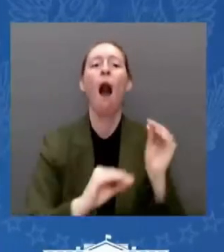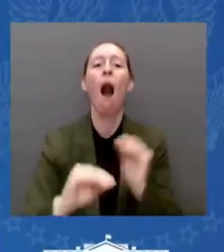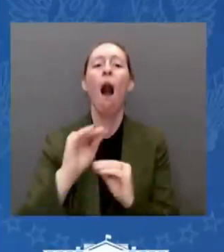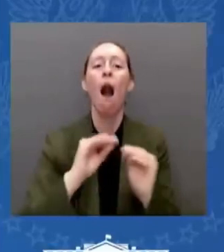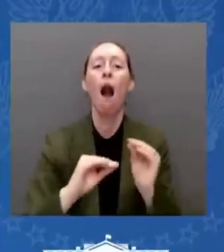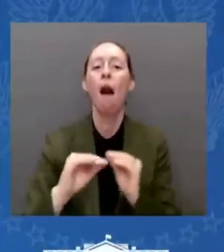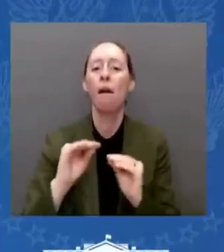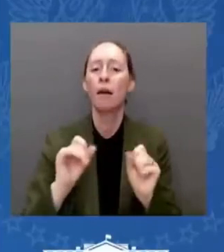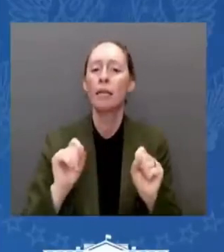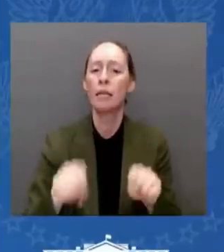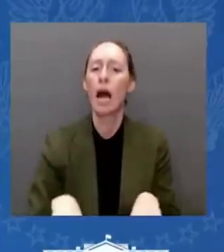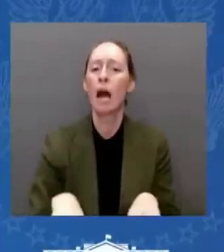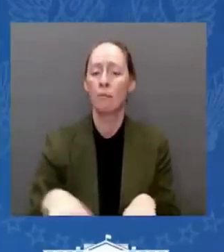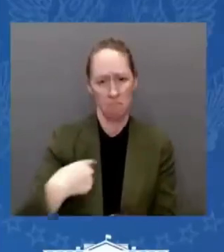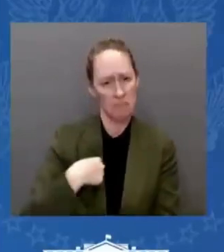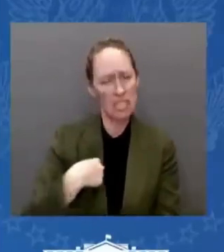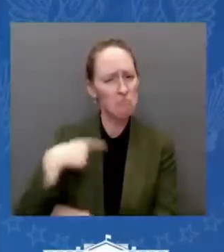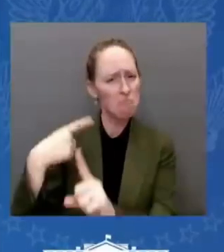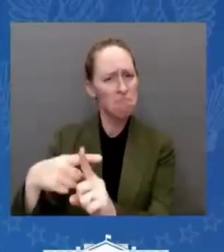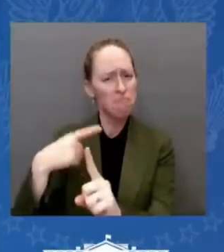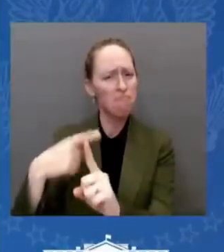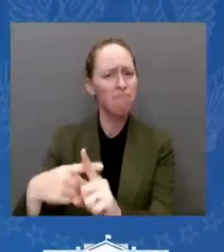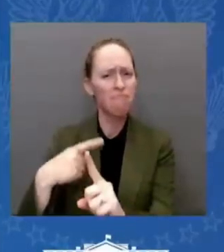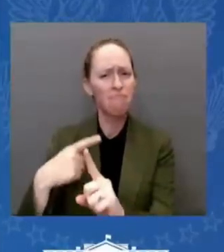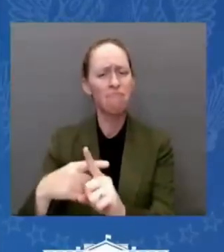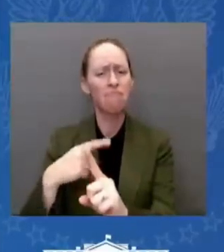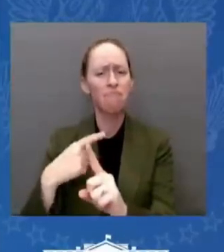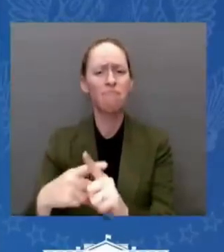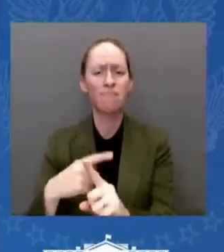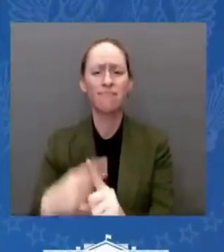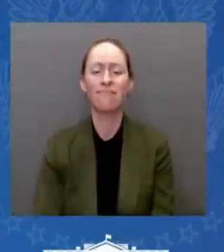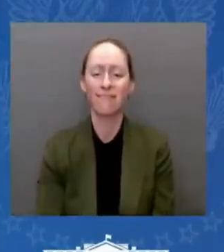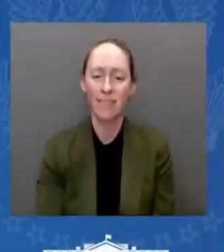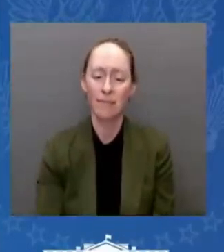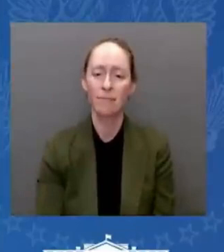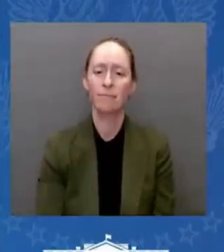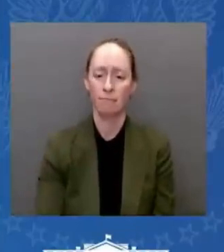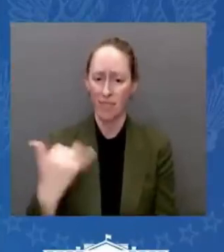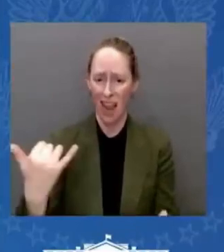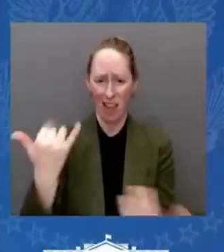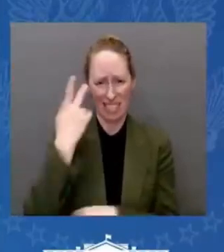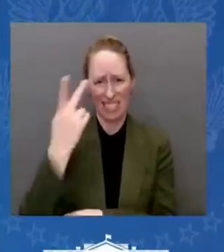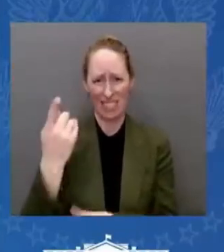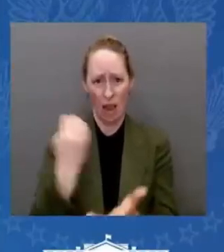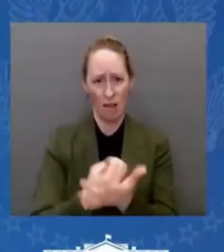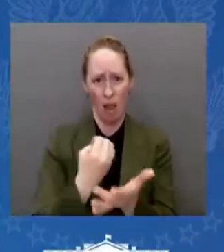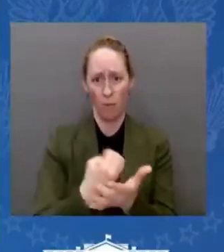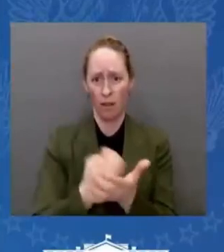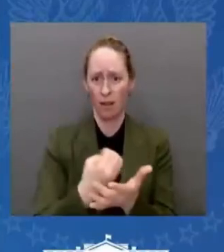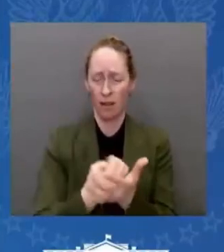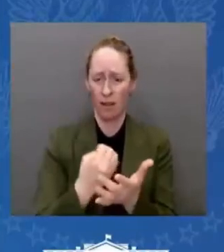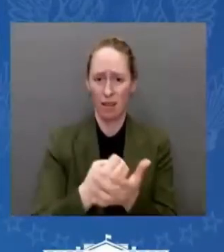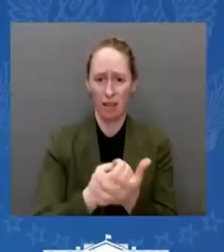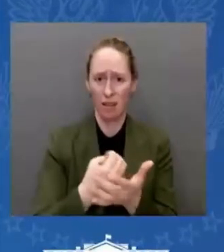to grow, and at a rational pace. We are not anywhere near a recession right now in terms of the growth, but I